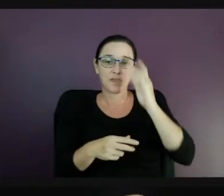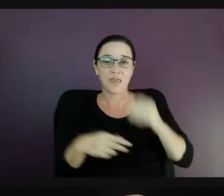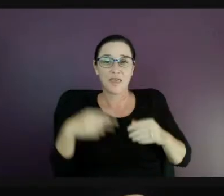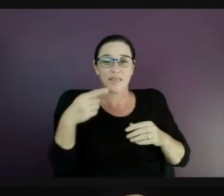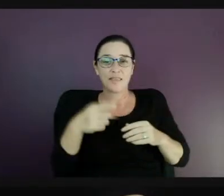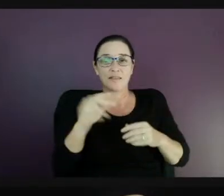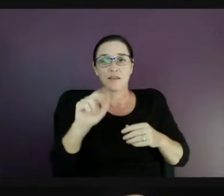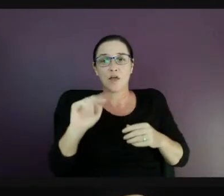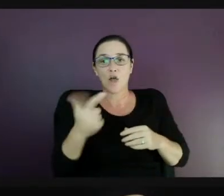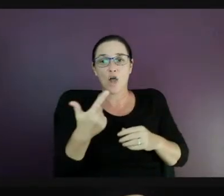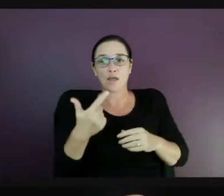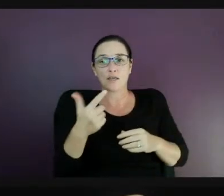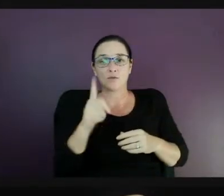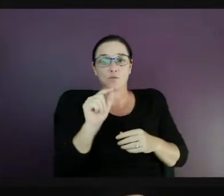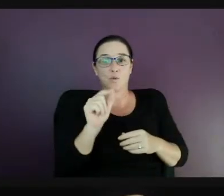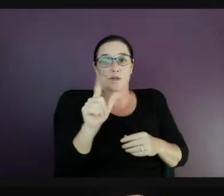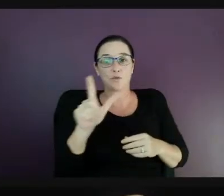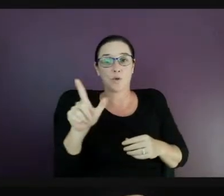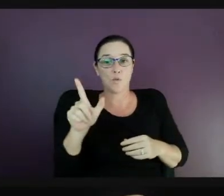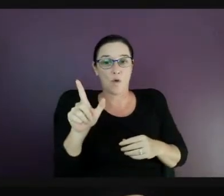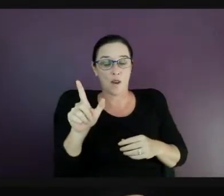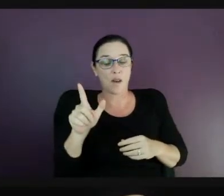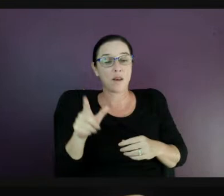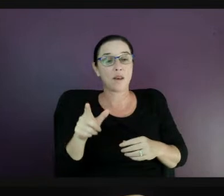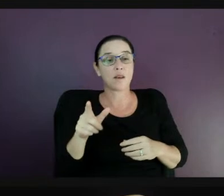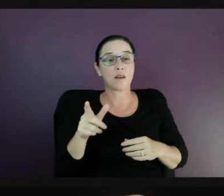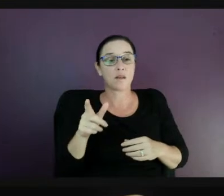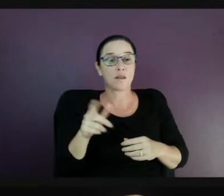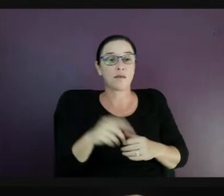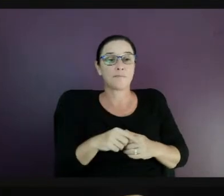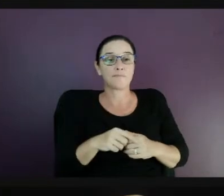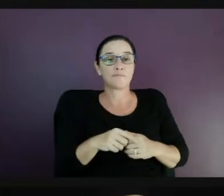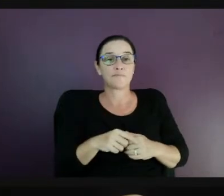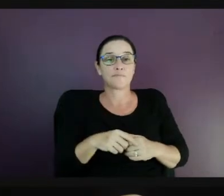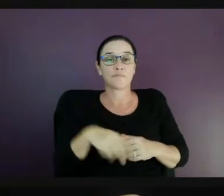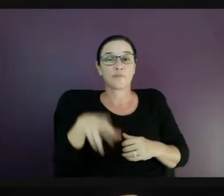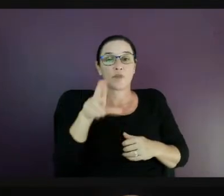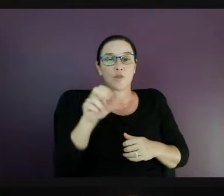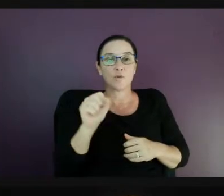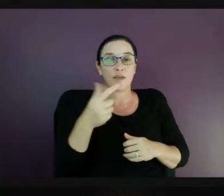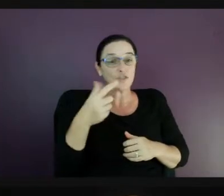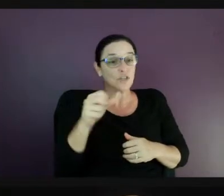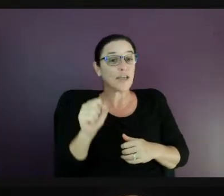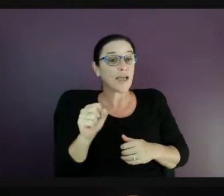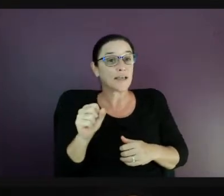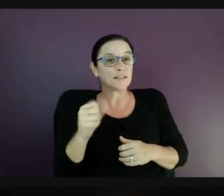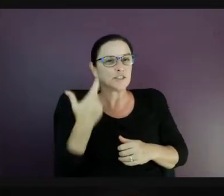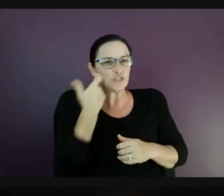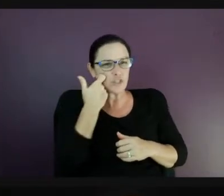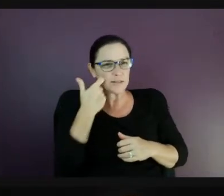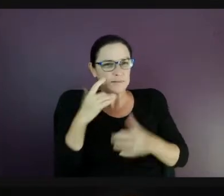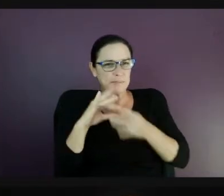2021. And interestingly, this is something that the USGS refers to in their map they just released. So in this